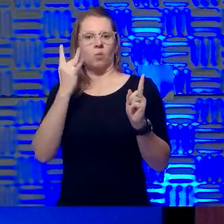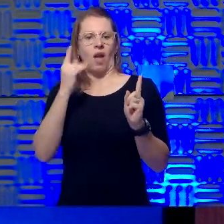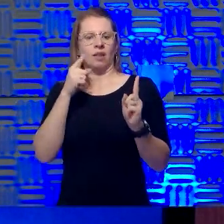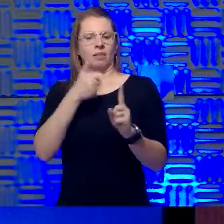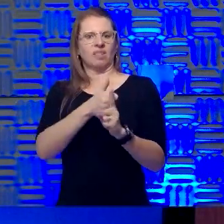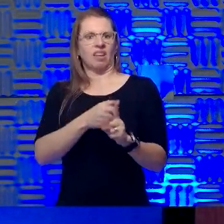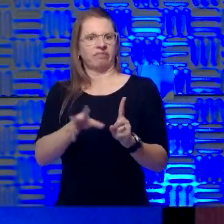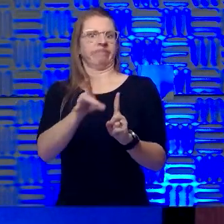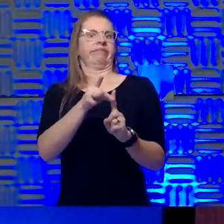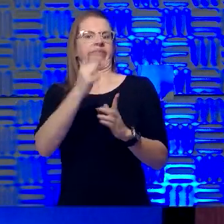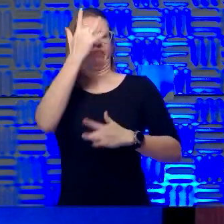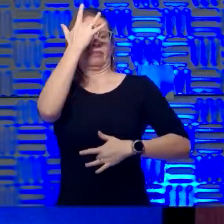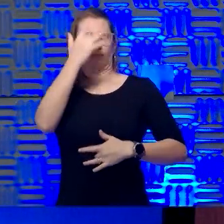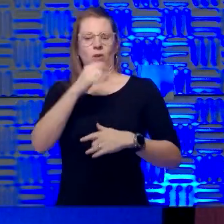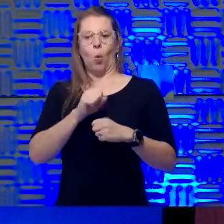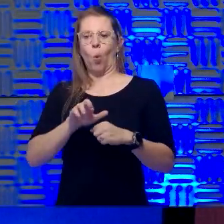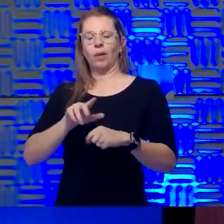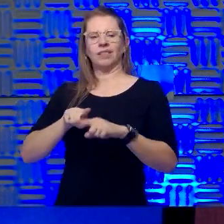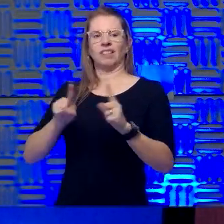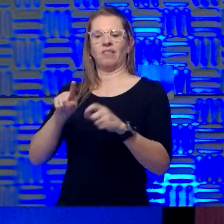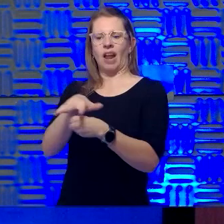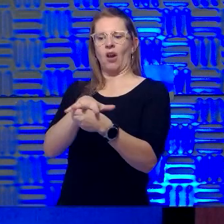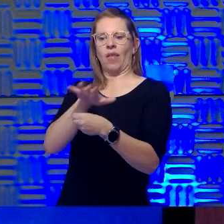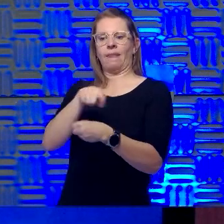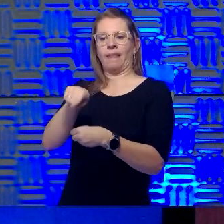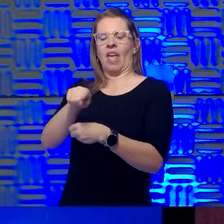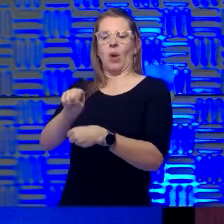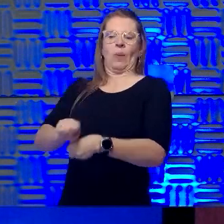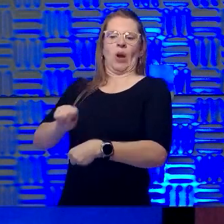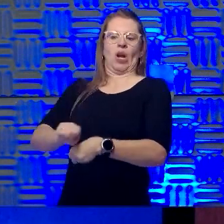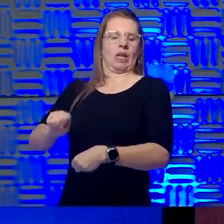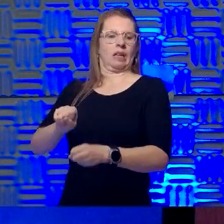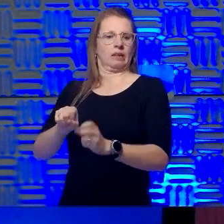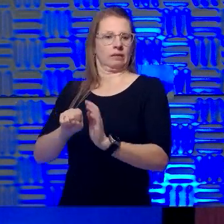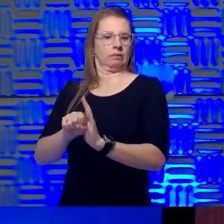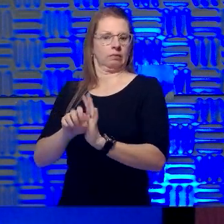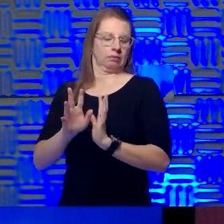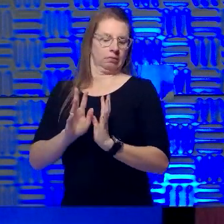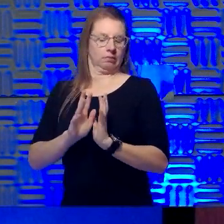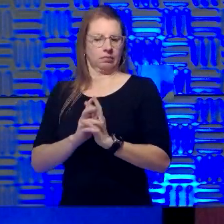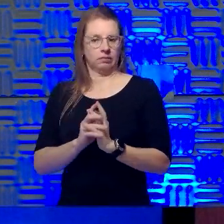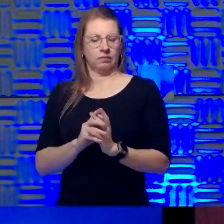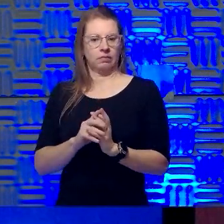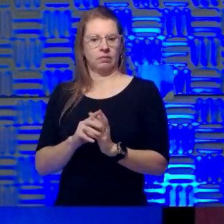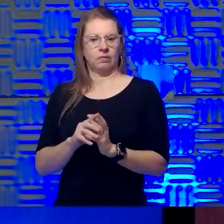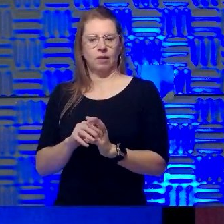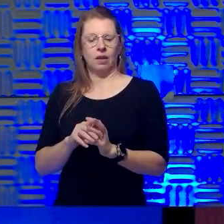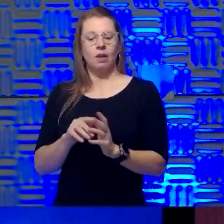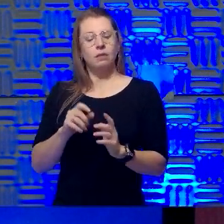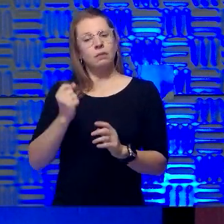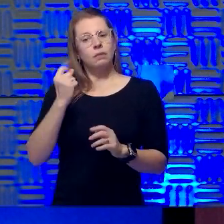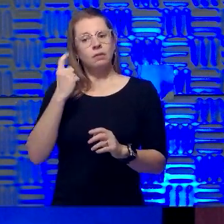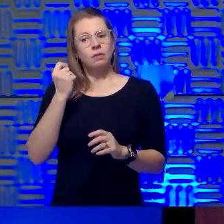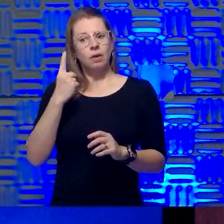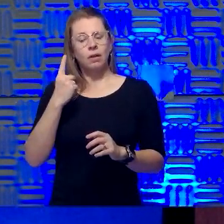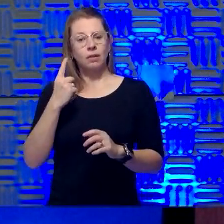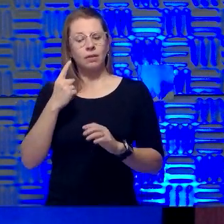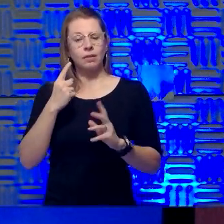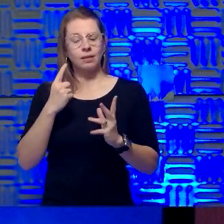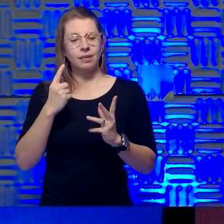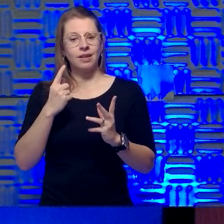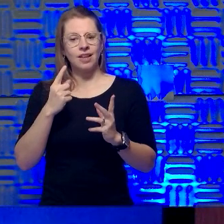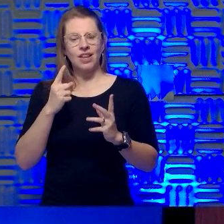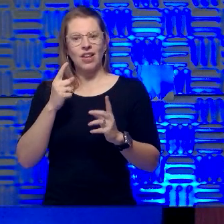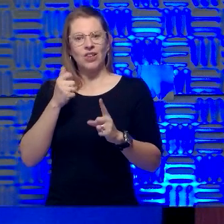or they have a certain area that they're working. And that works fine for you, that those they logic can work when